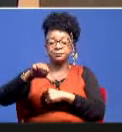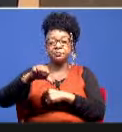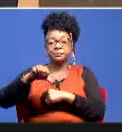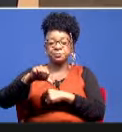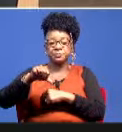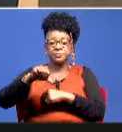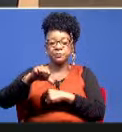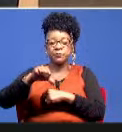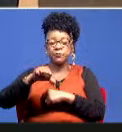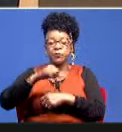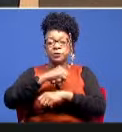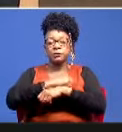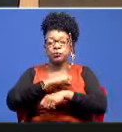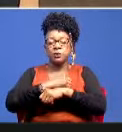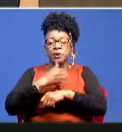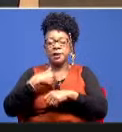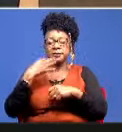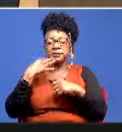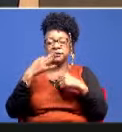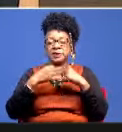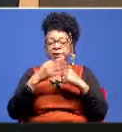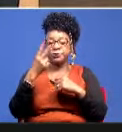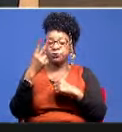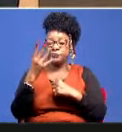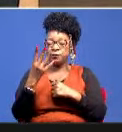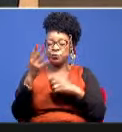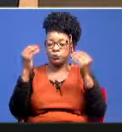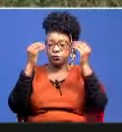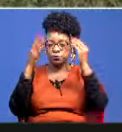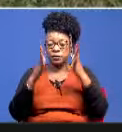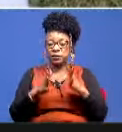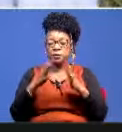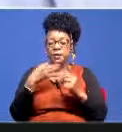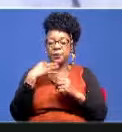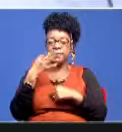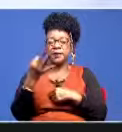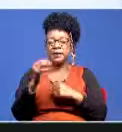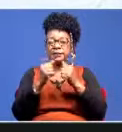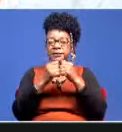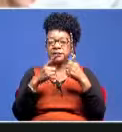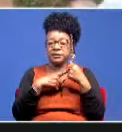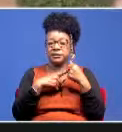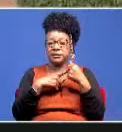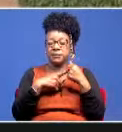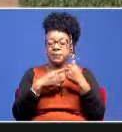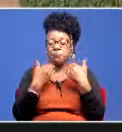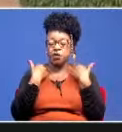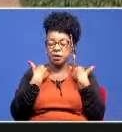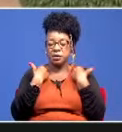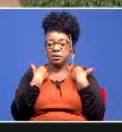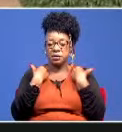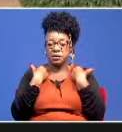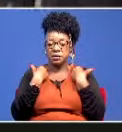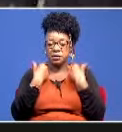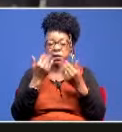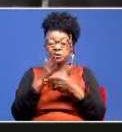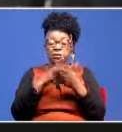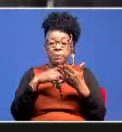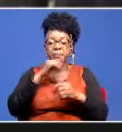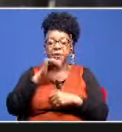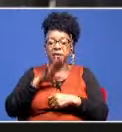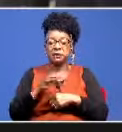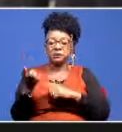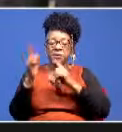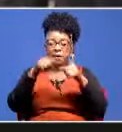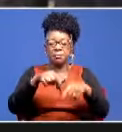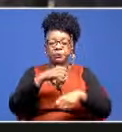This school has 824 students, with 316 students being boarders. Some parents came to school and